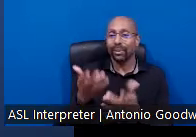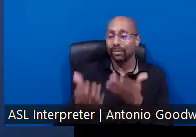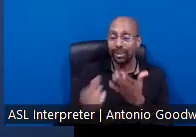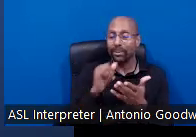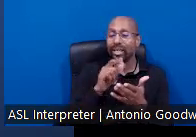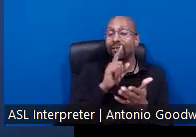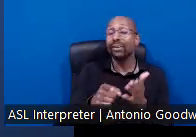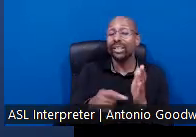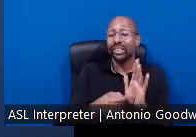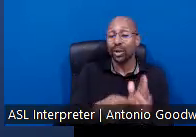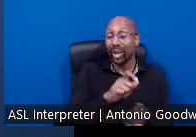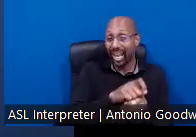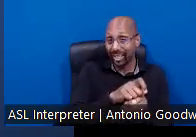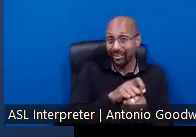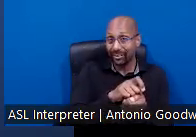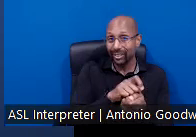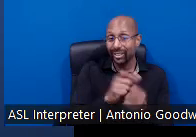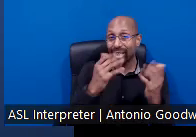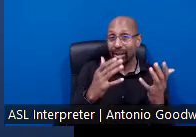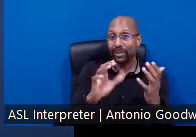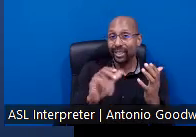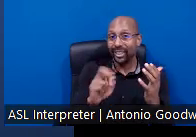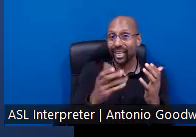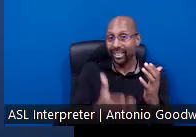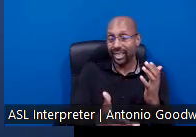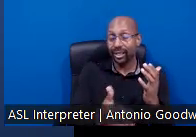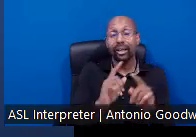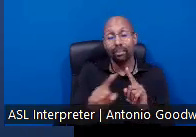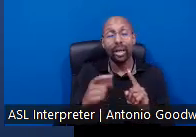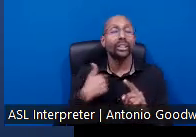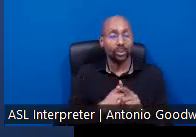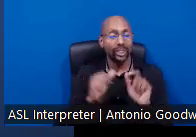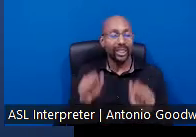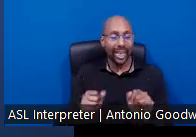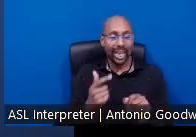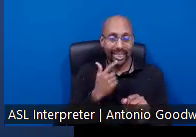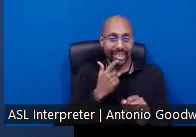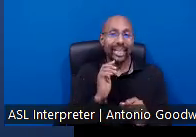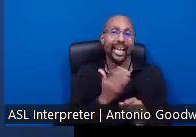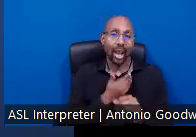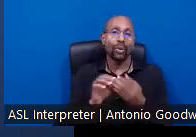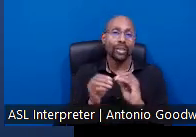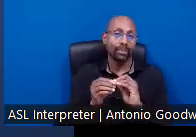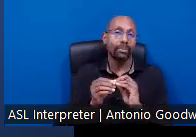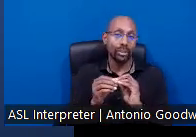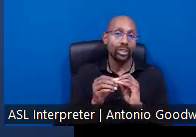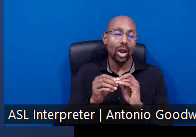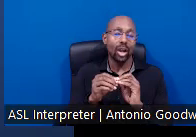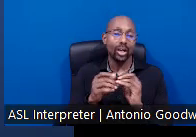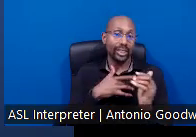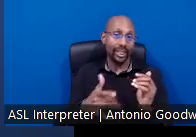there. It is still with confidence that we can say that, overall we are trending